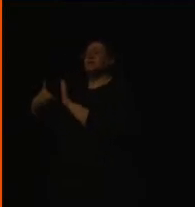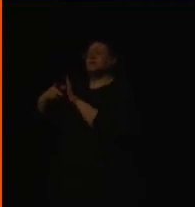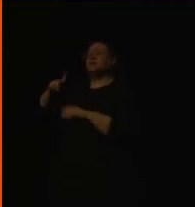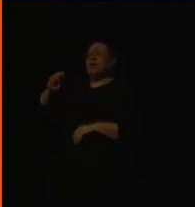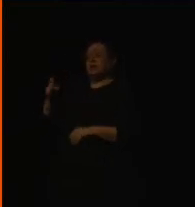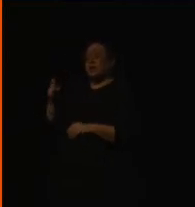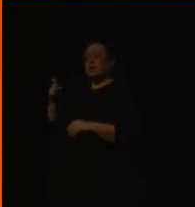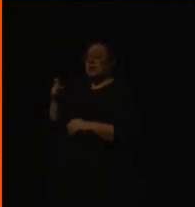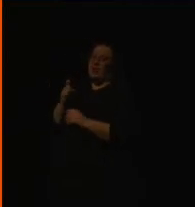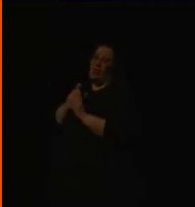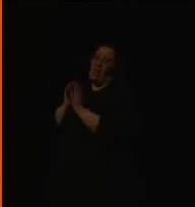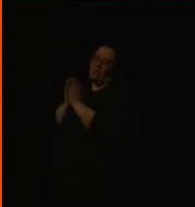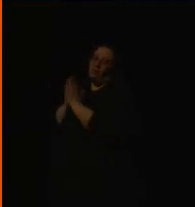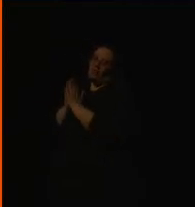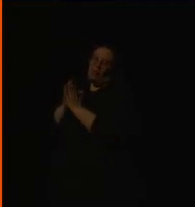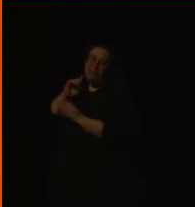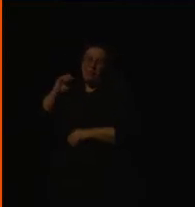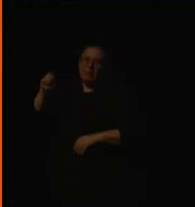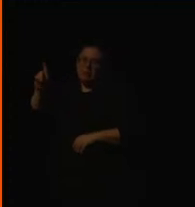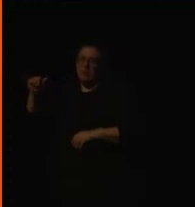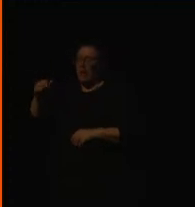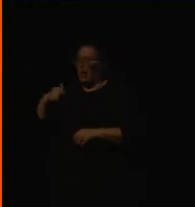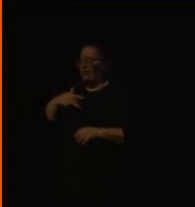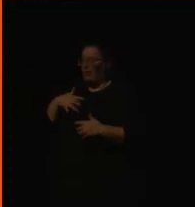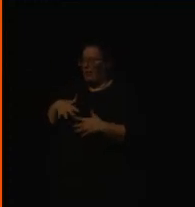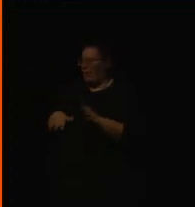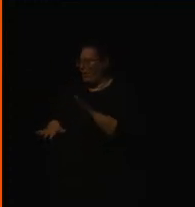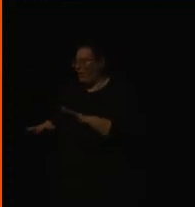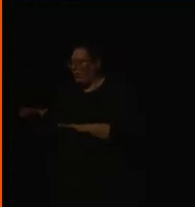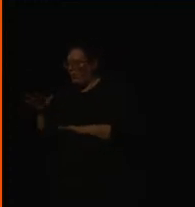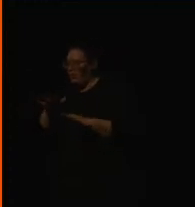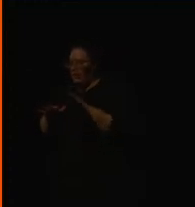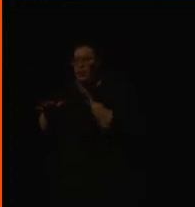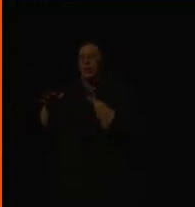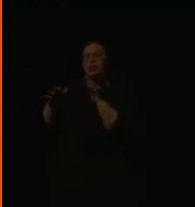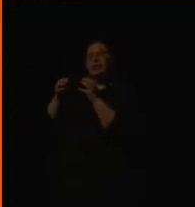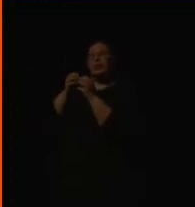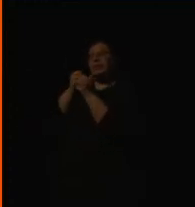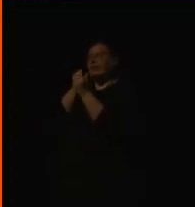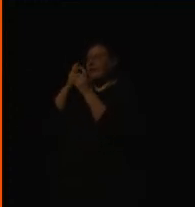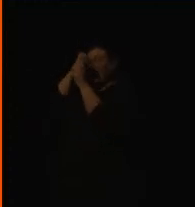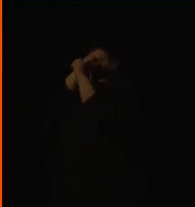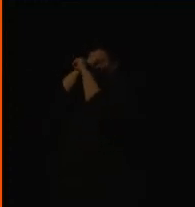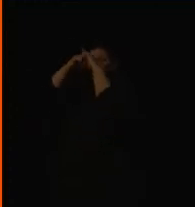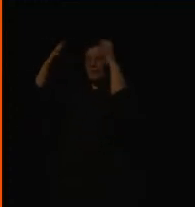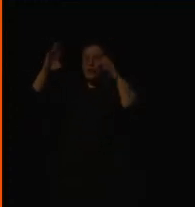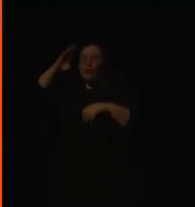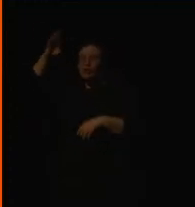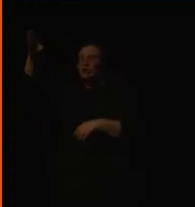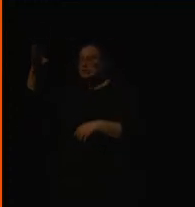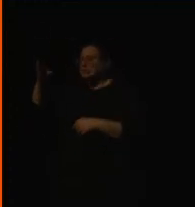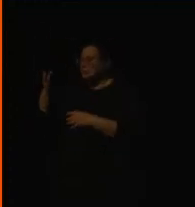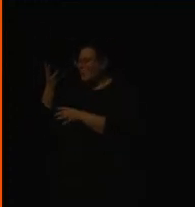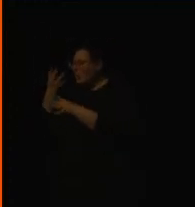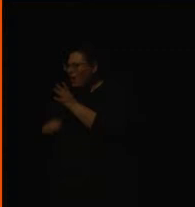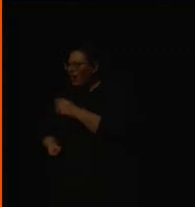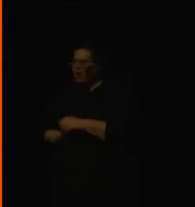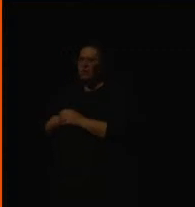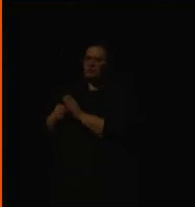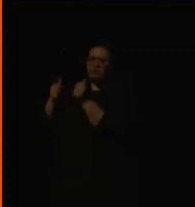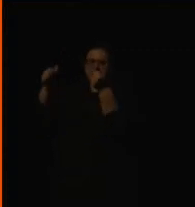grieved for him. I was in a daze because all I could envision that was coming was loss and decline and